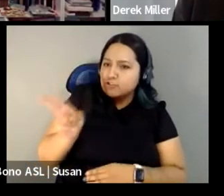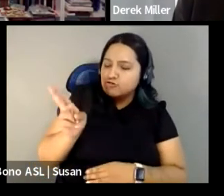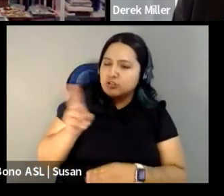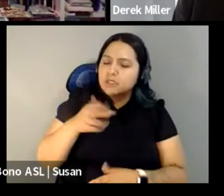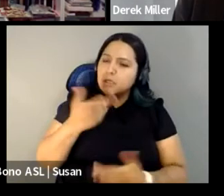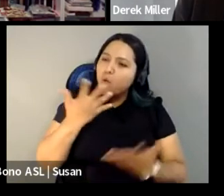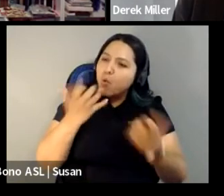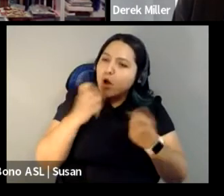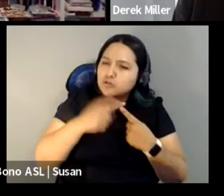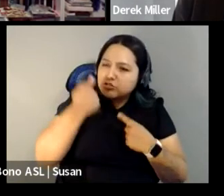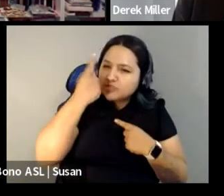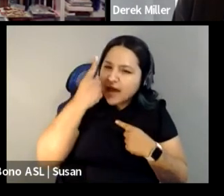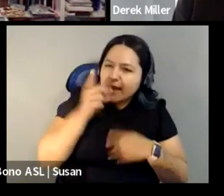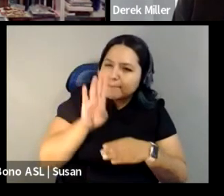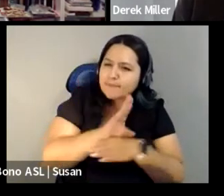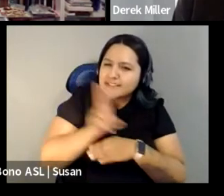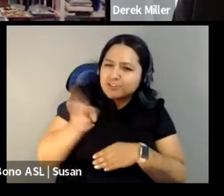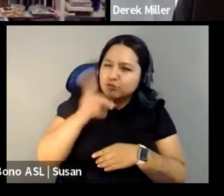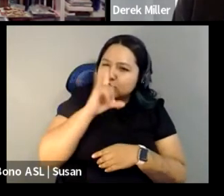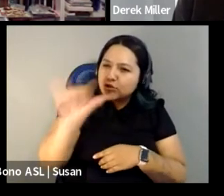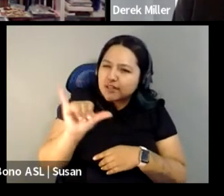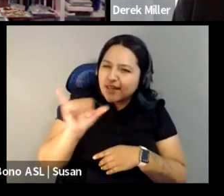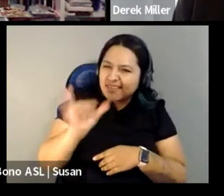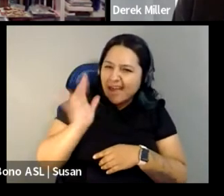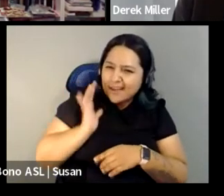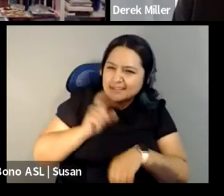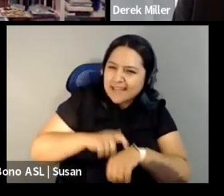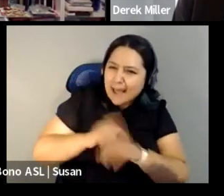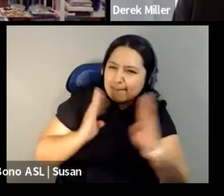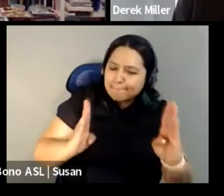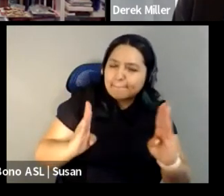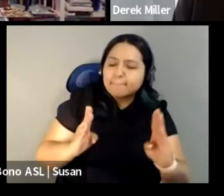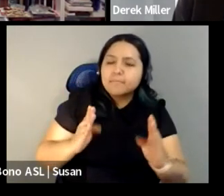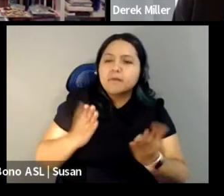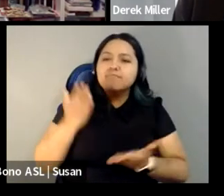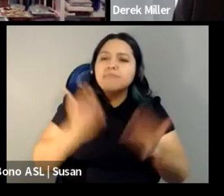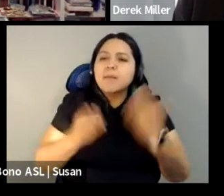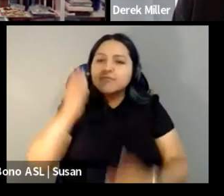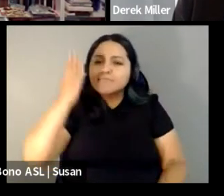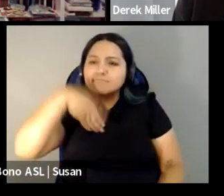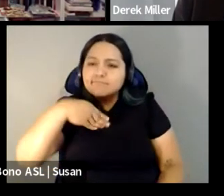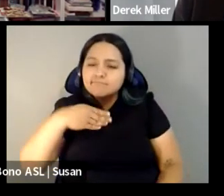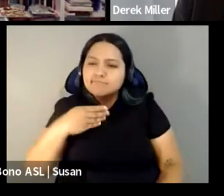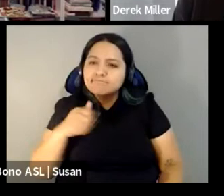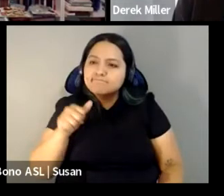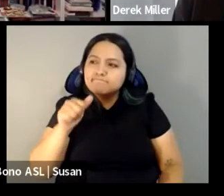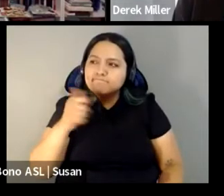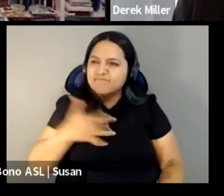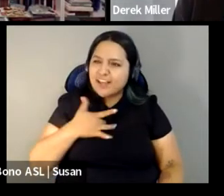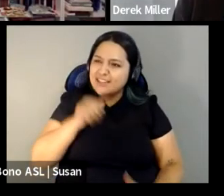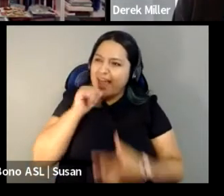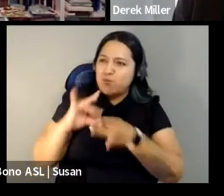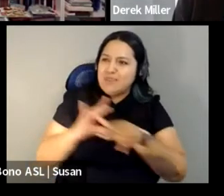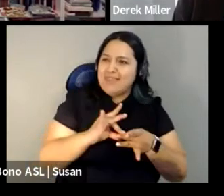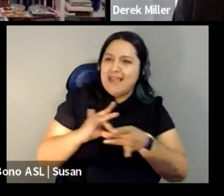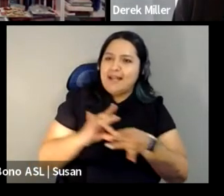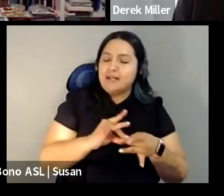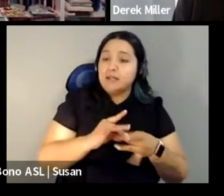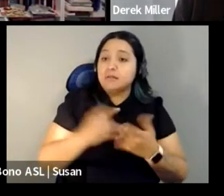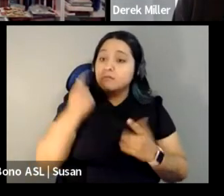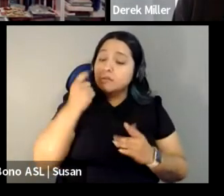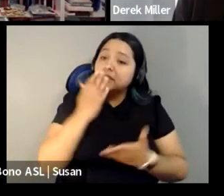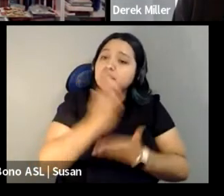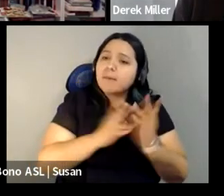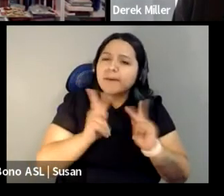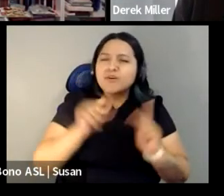in this period, might miss it. Because what it offers to them, people that aren't necessarily thinking